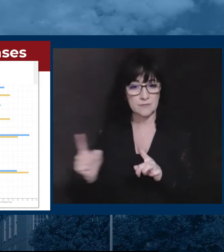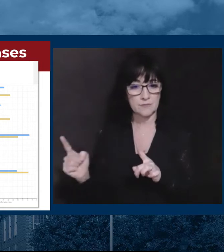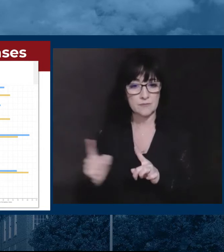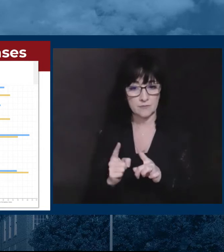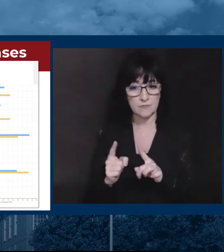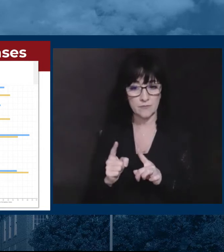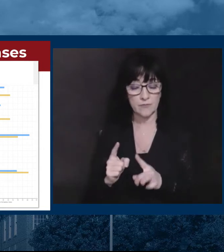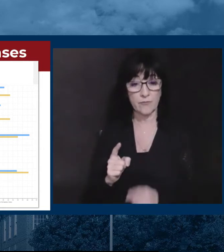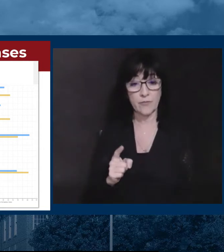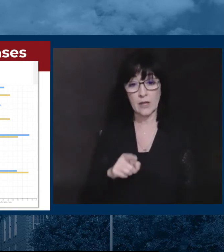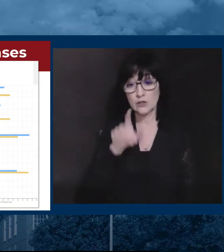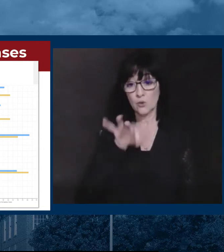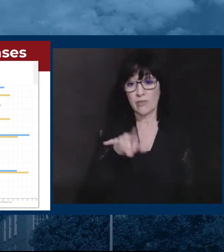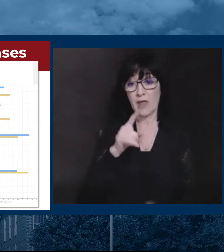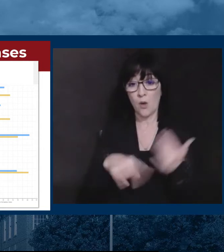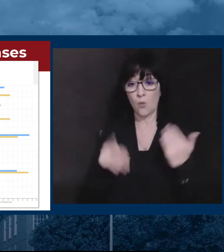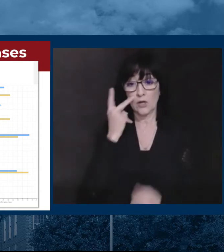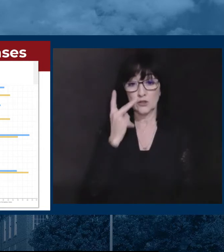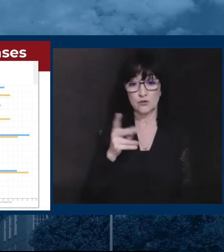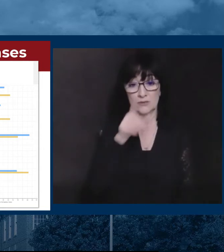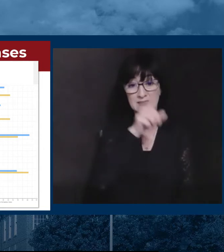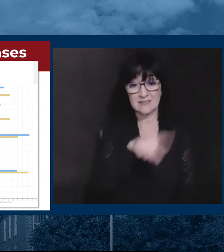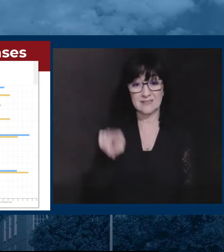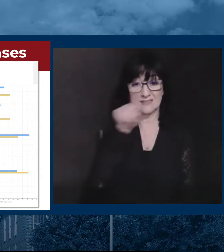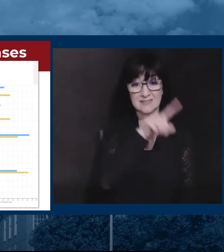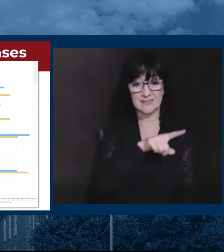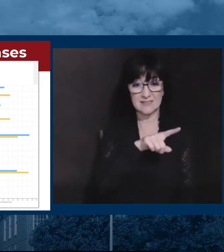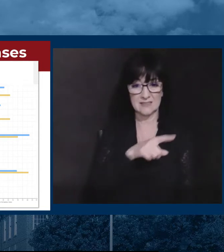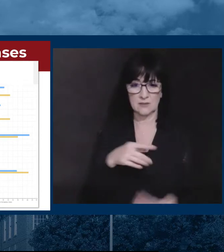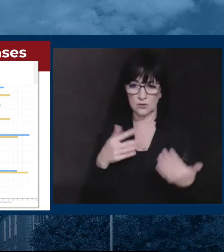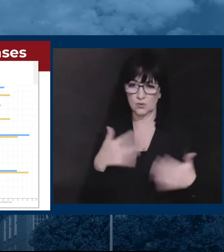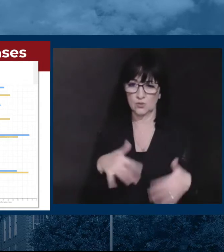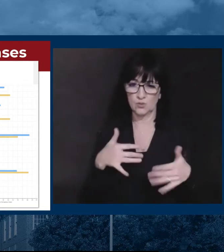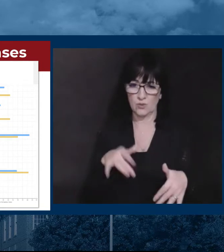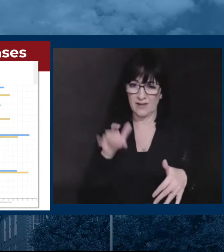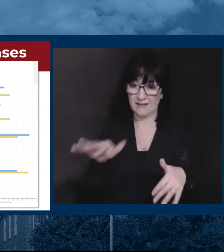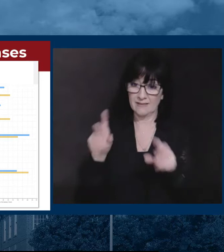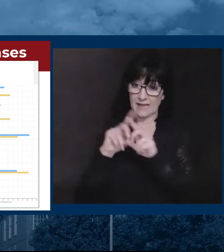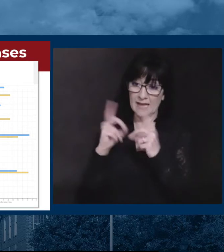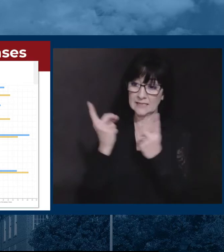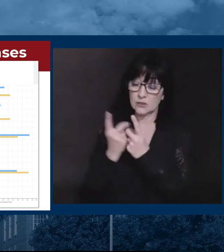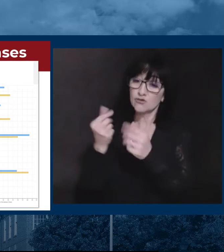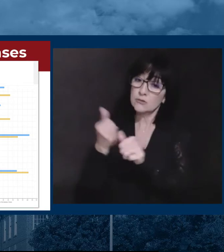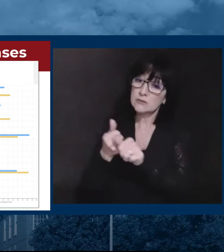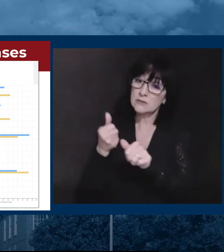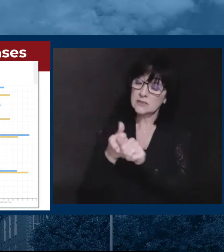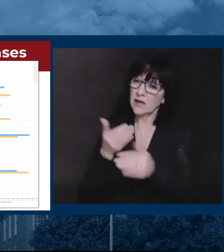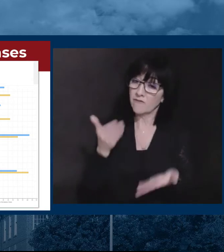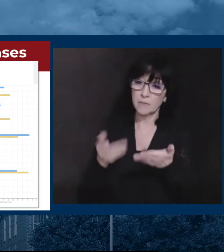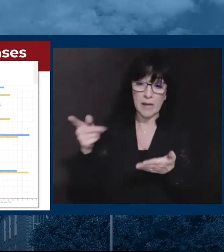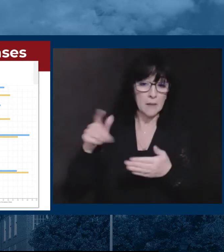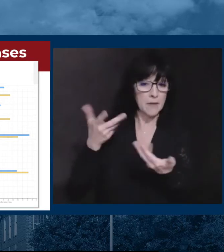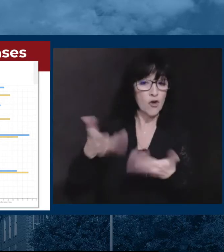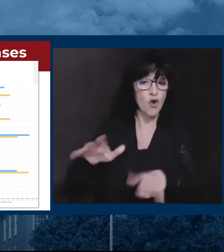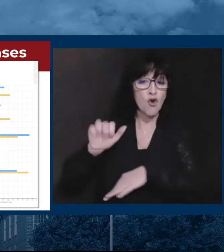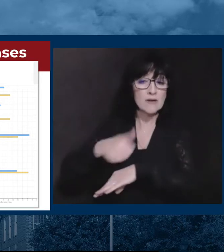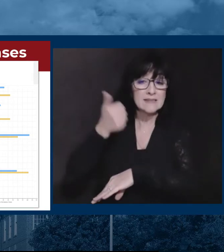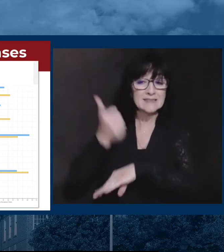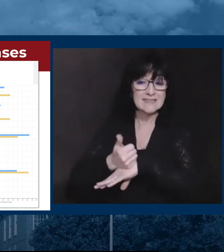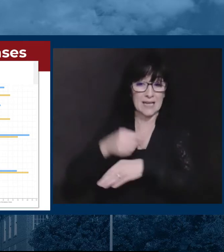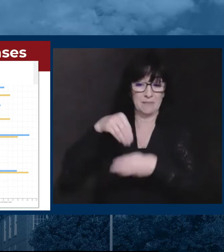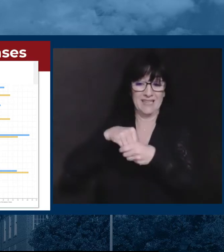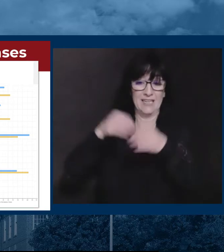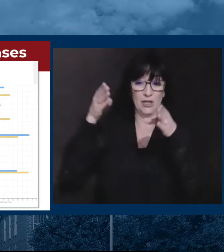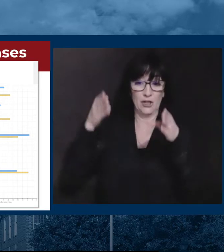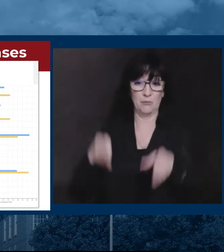of two major things. One is how long has that district been doing in-person learning? And secondly,